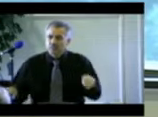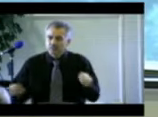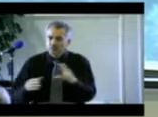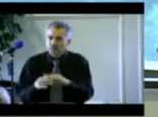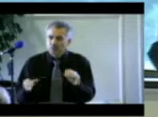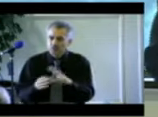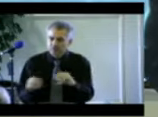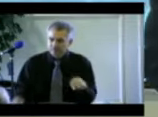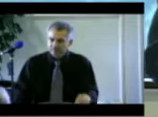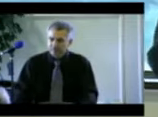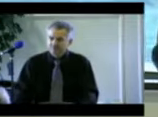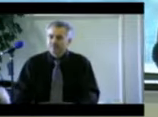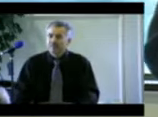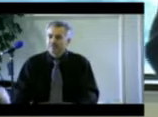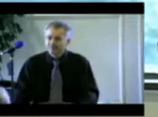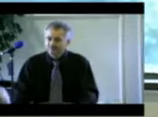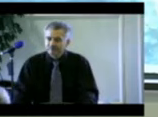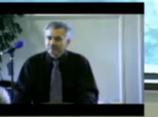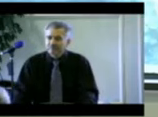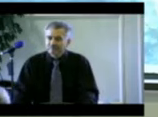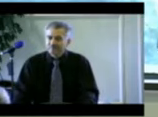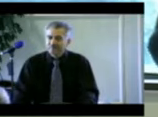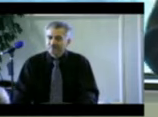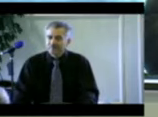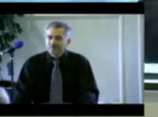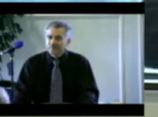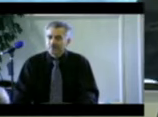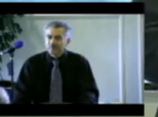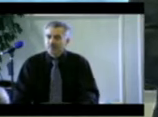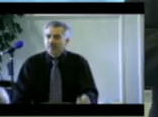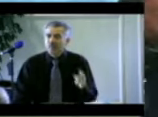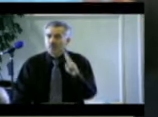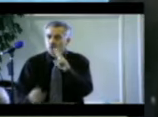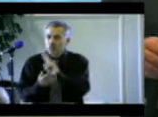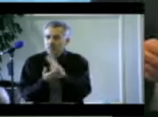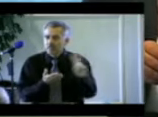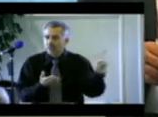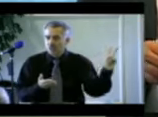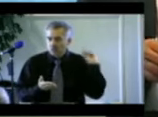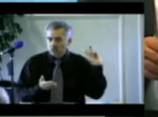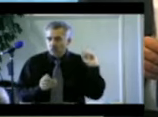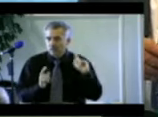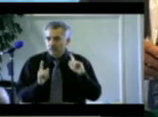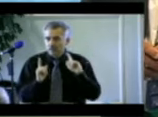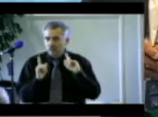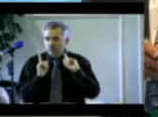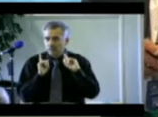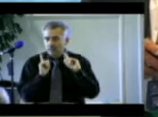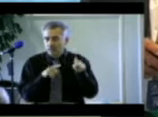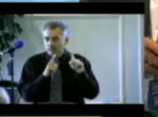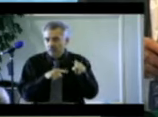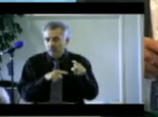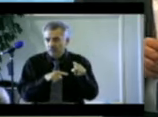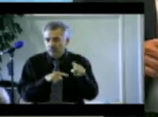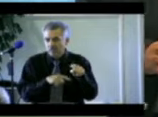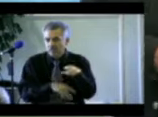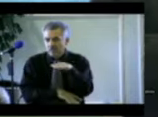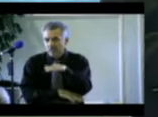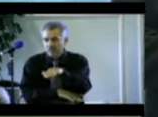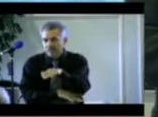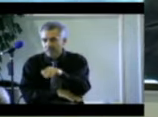Okay, at 5 o'clock. I was able to attend 2 weeks ago, and if you can come out this afternoon at 5